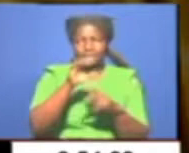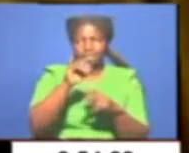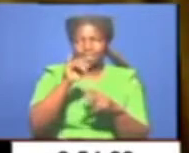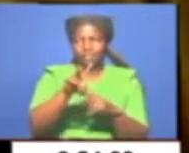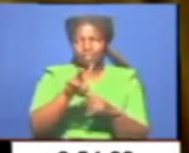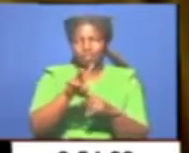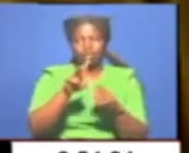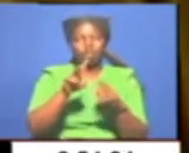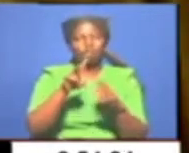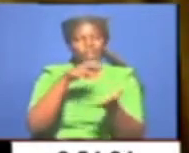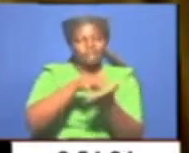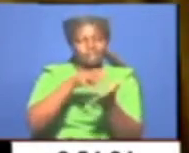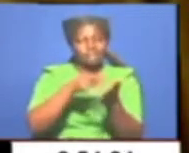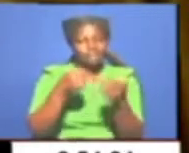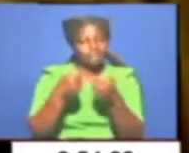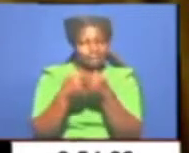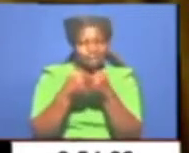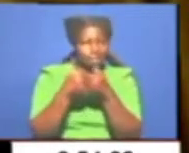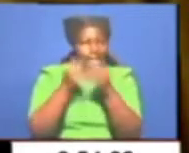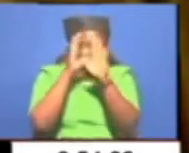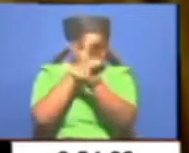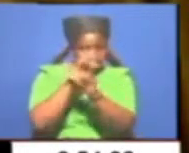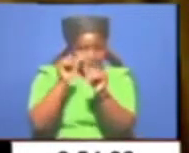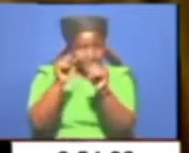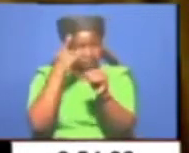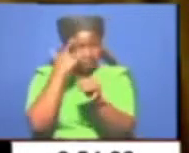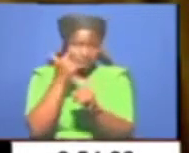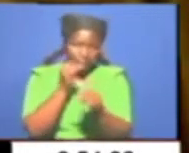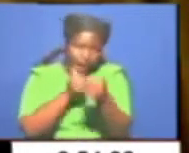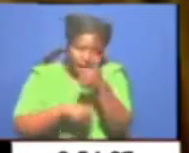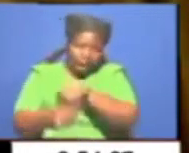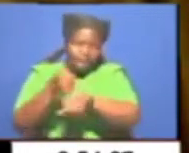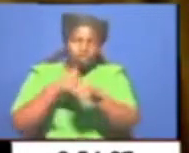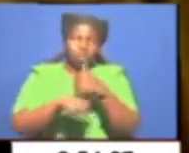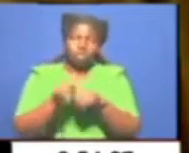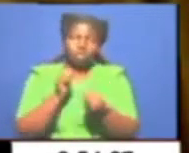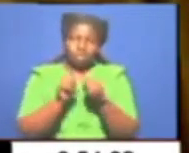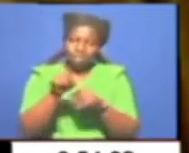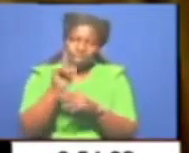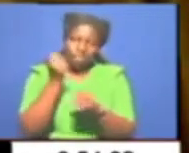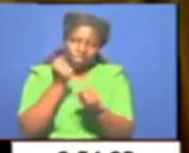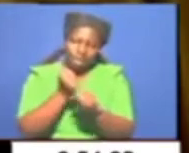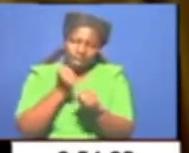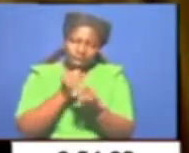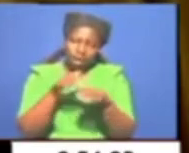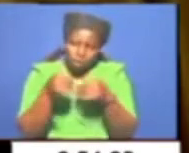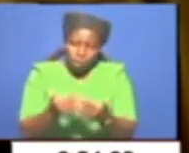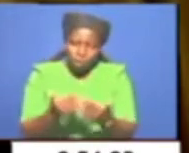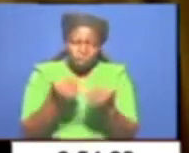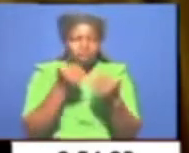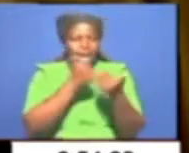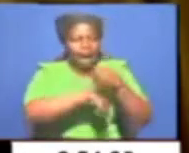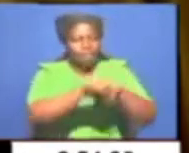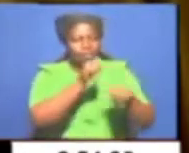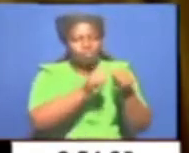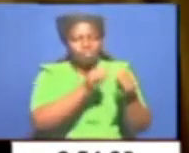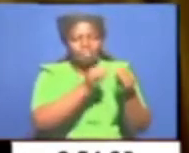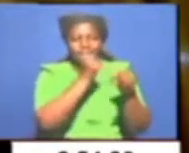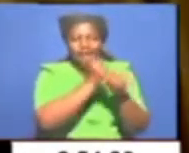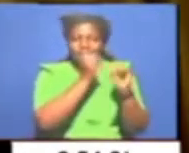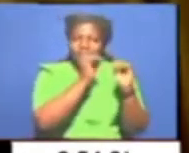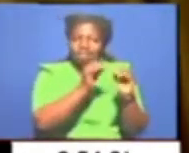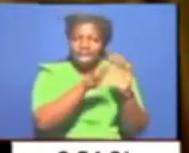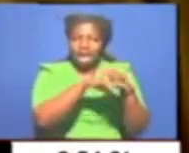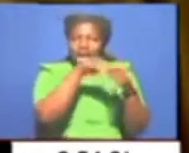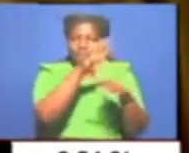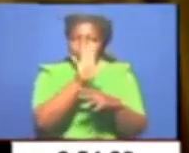president for actions that he undertakes or omissions outside his functions of